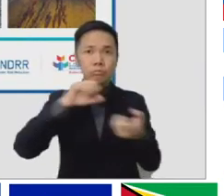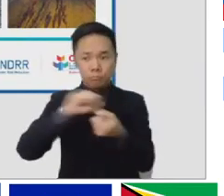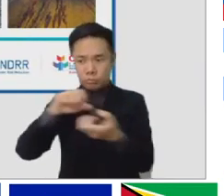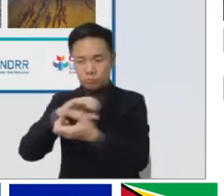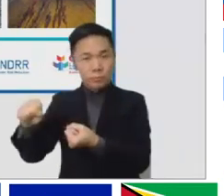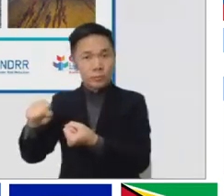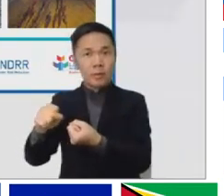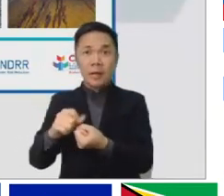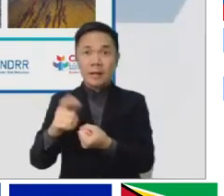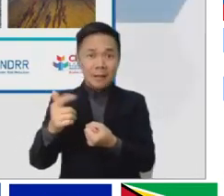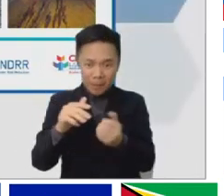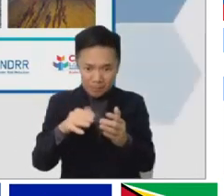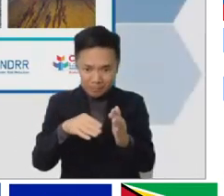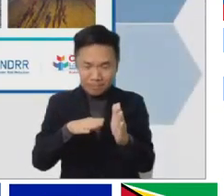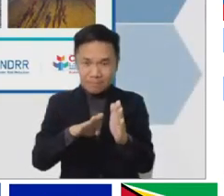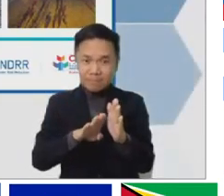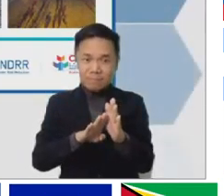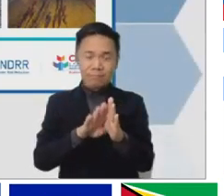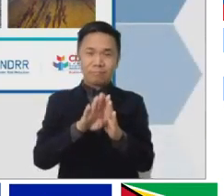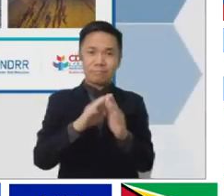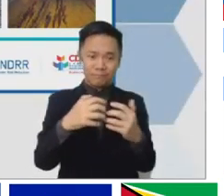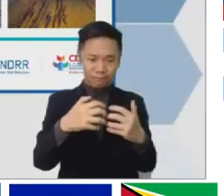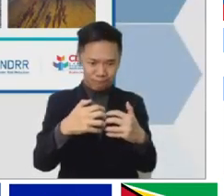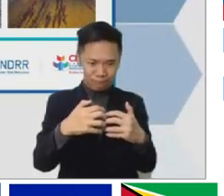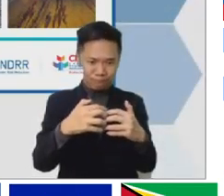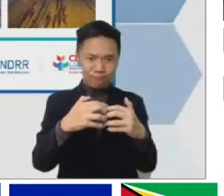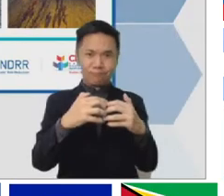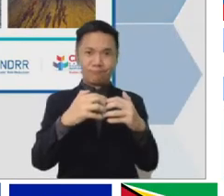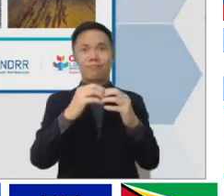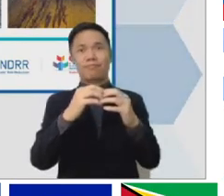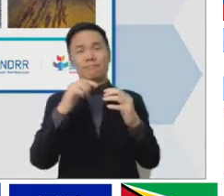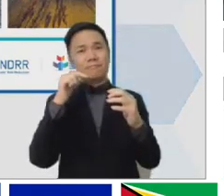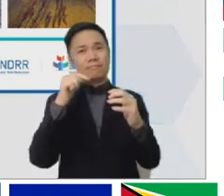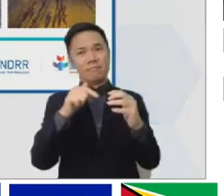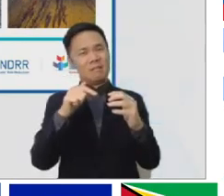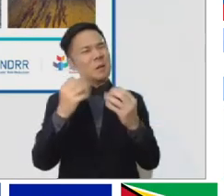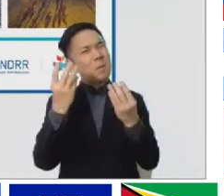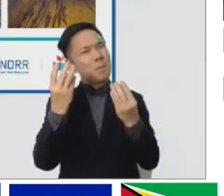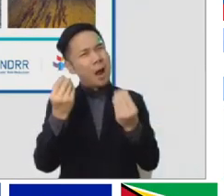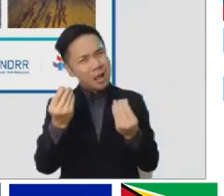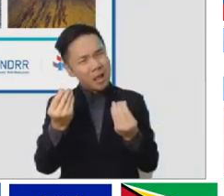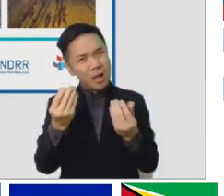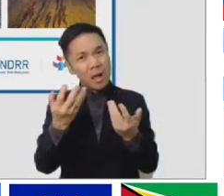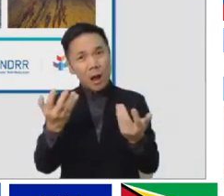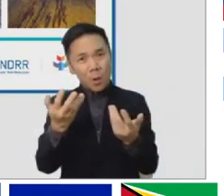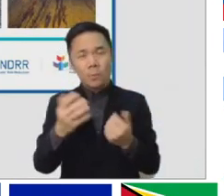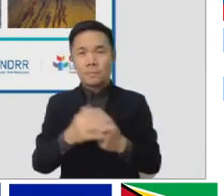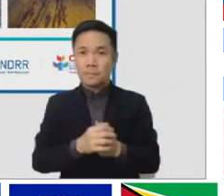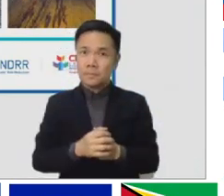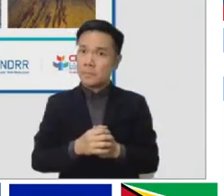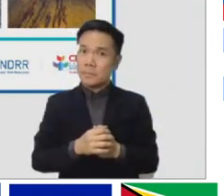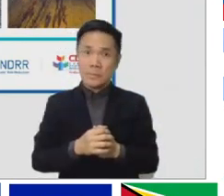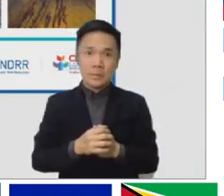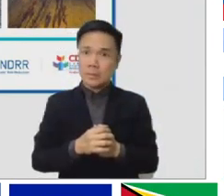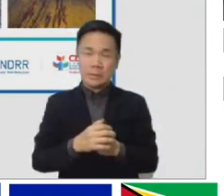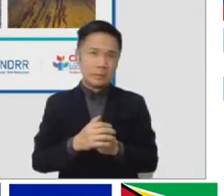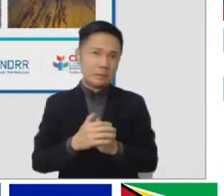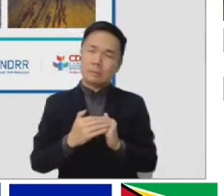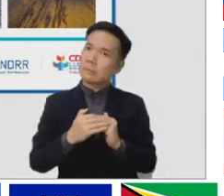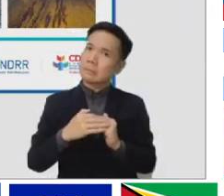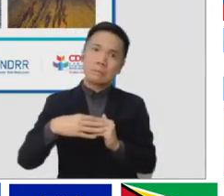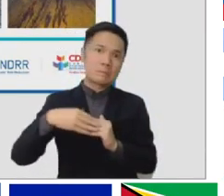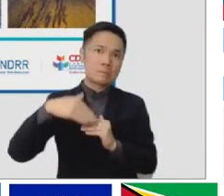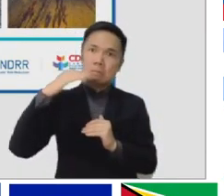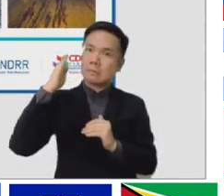and financing. So the financial impact and all of that somehow goes beyond these direct losses that affect